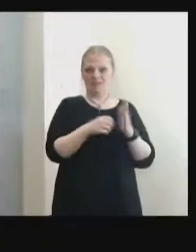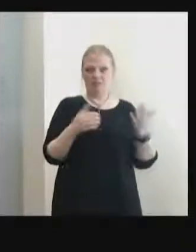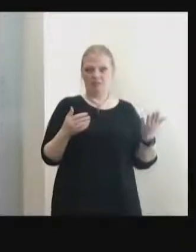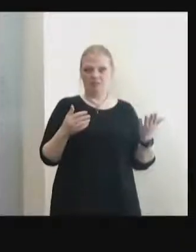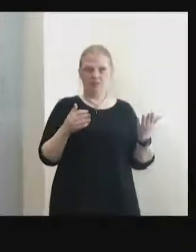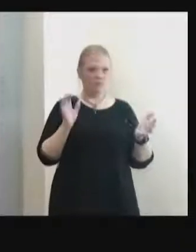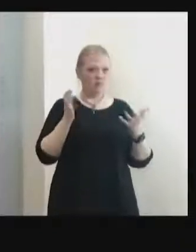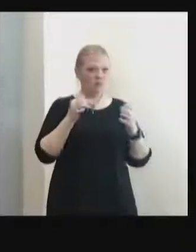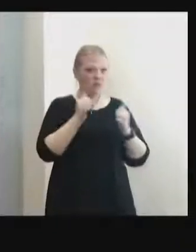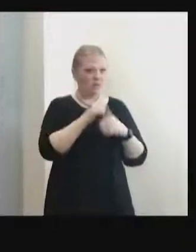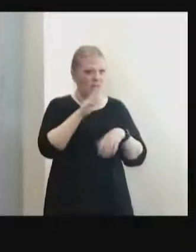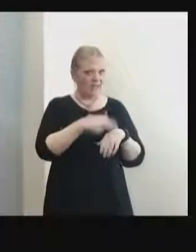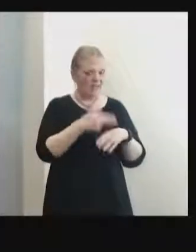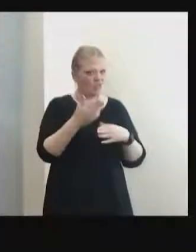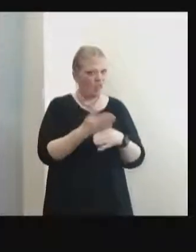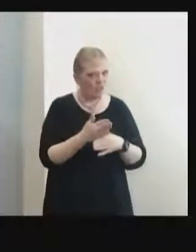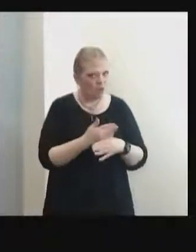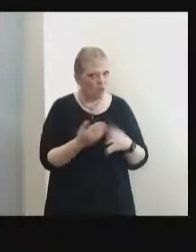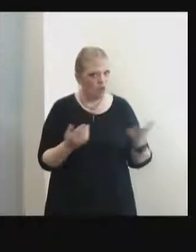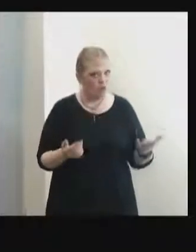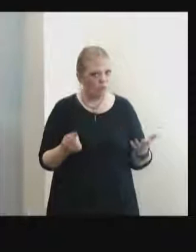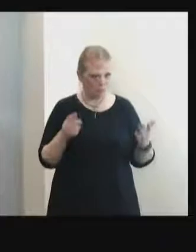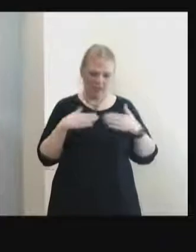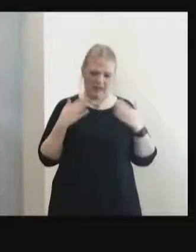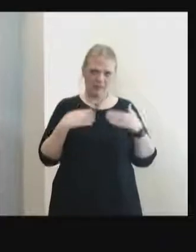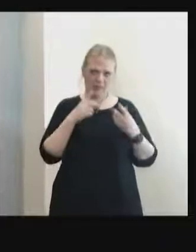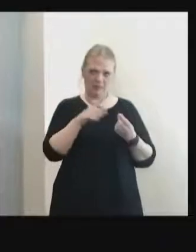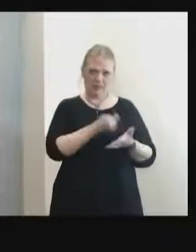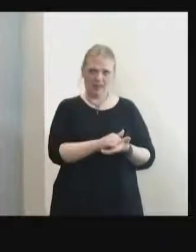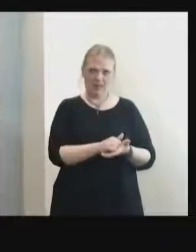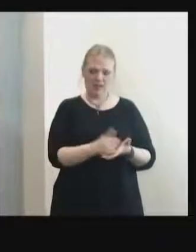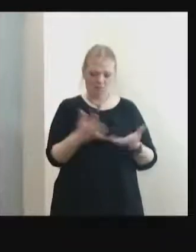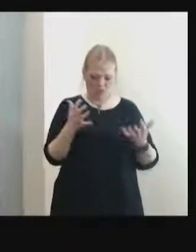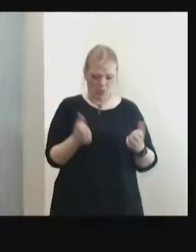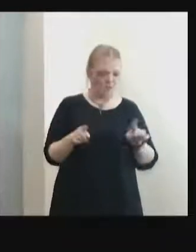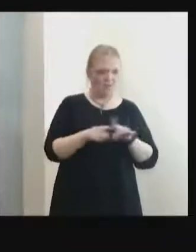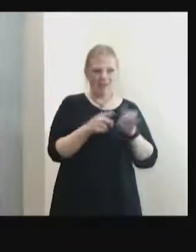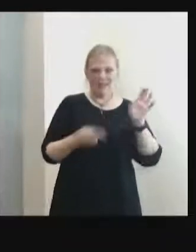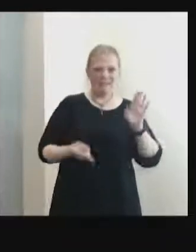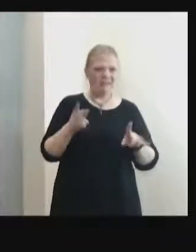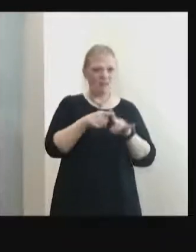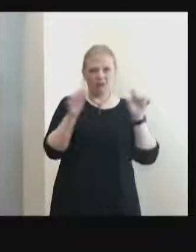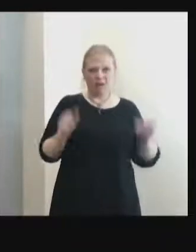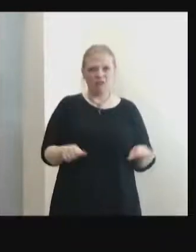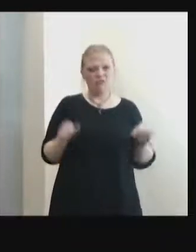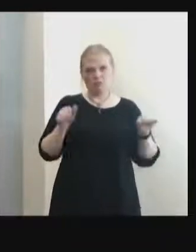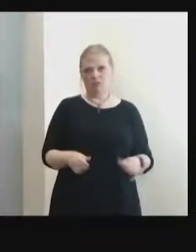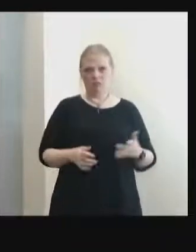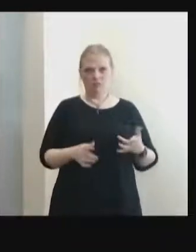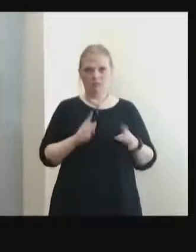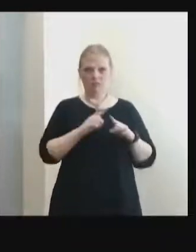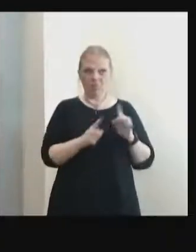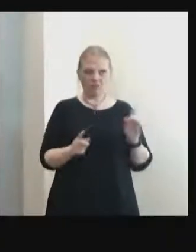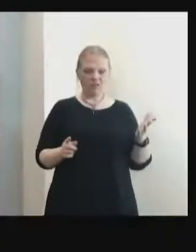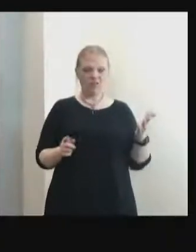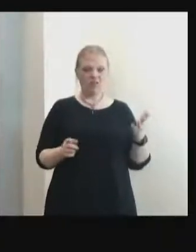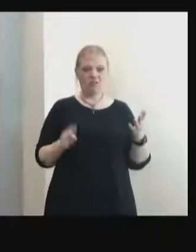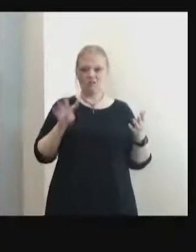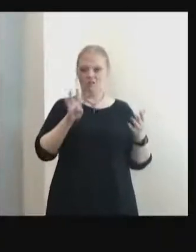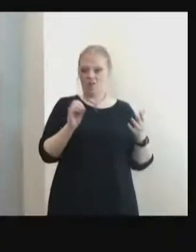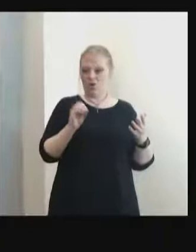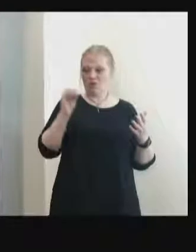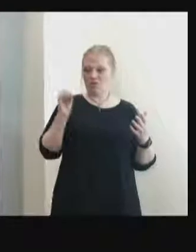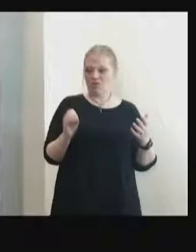rate than the national average. I'm happy about that. I want to be as high as we possibly can be. But as long as